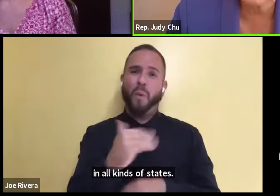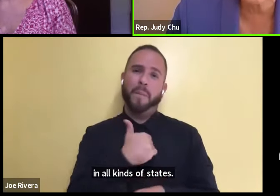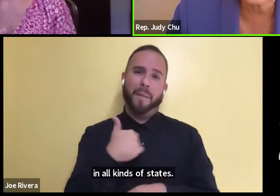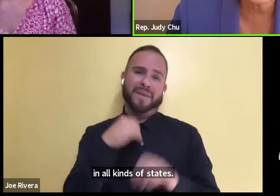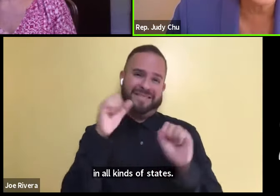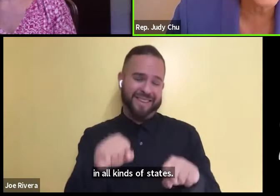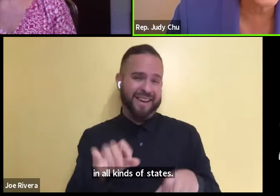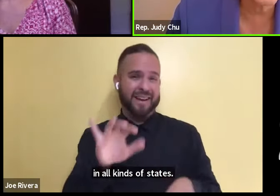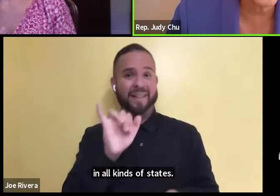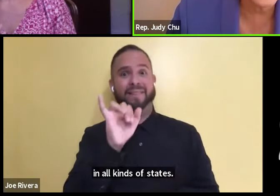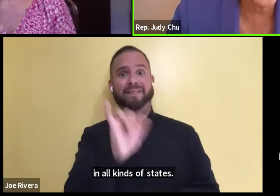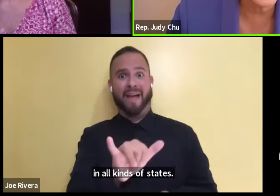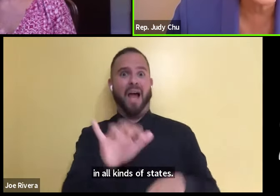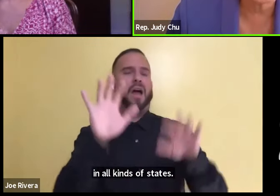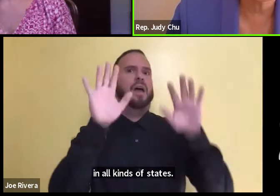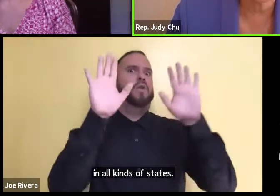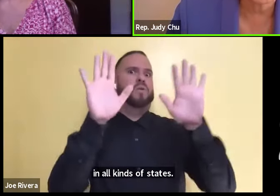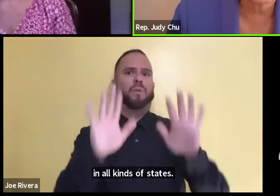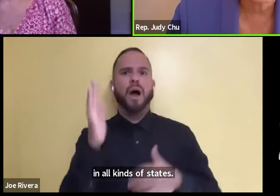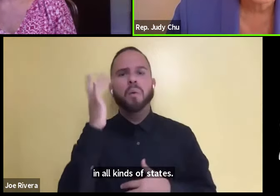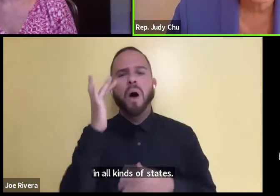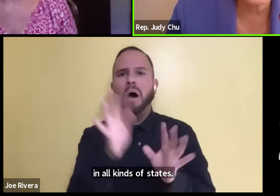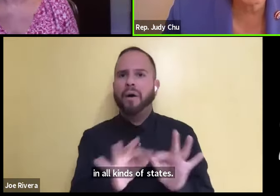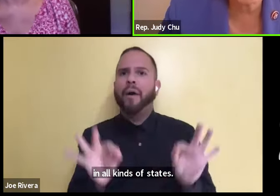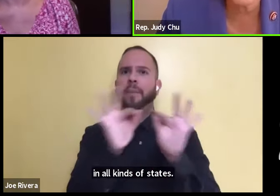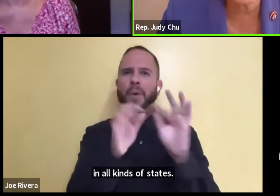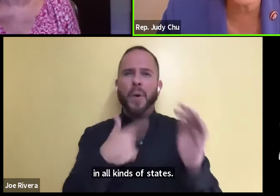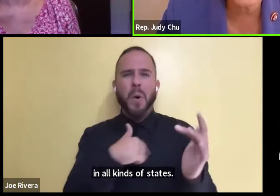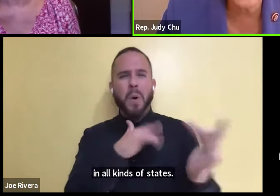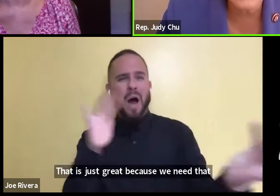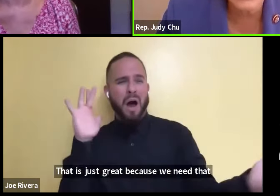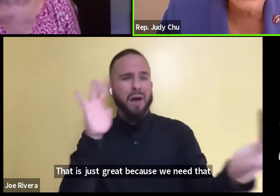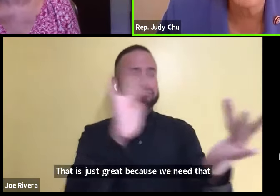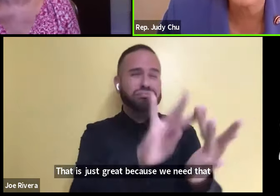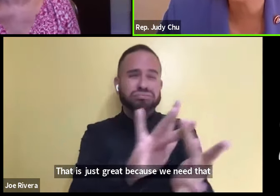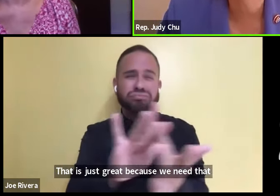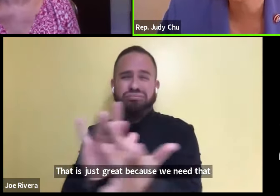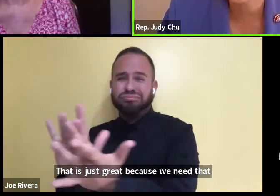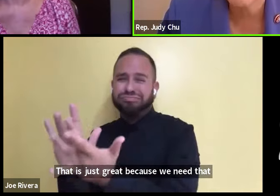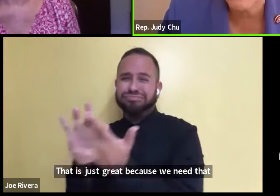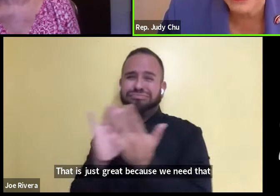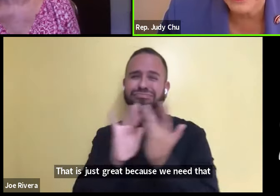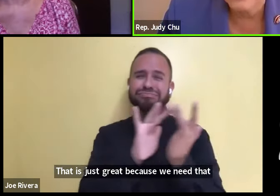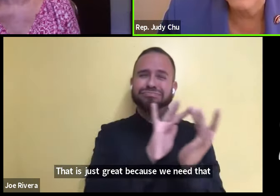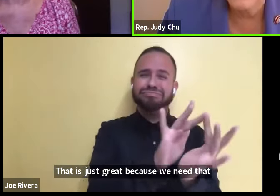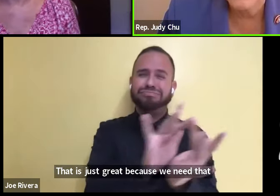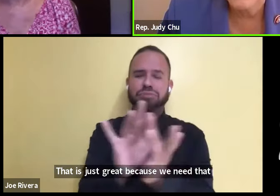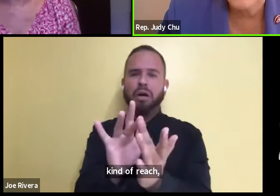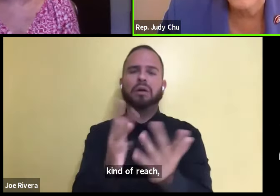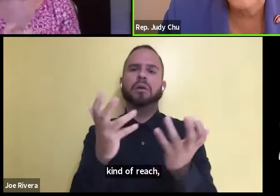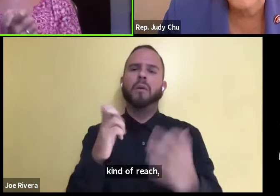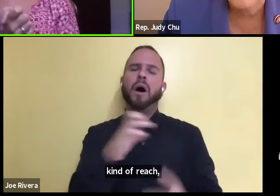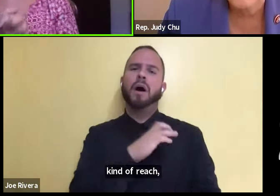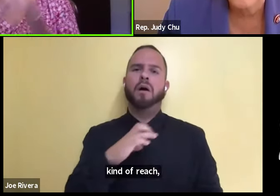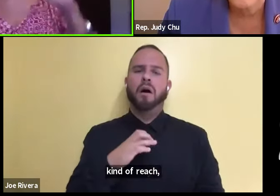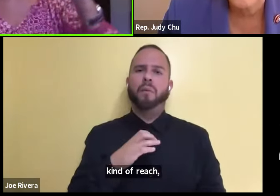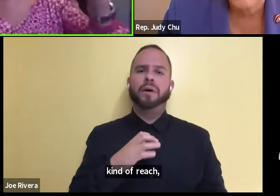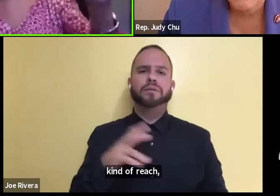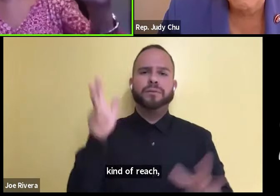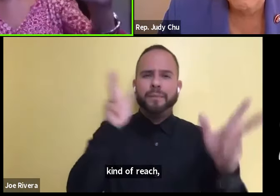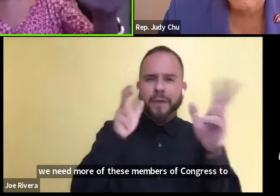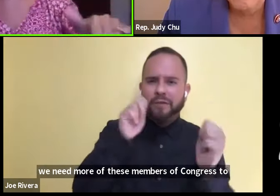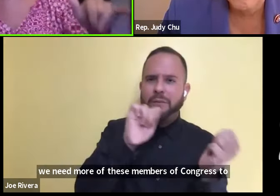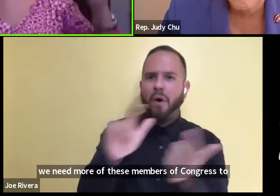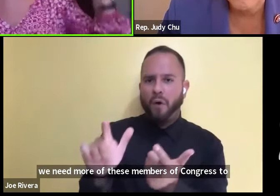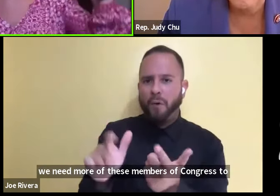great because we need that kind of reach. We need for these members of Congress to hear from everybody. Thank you. So yes,